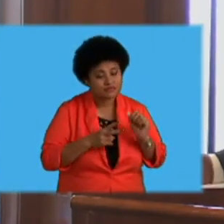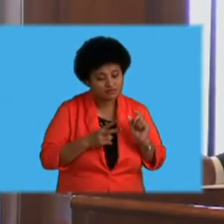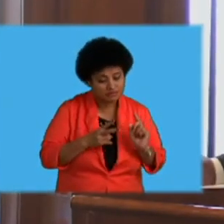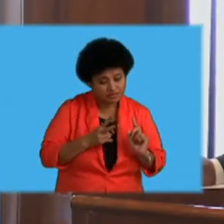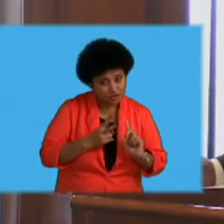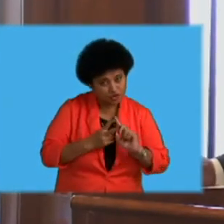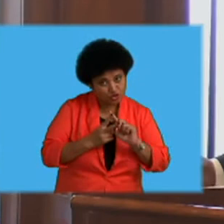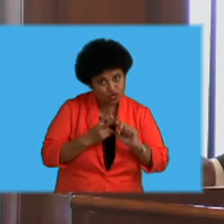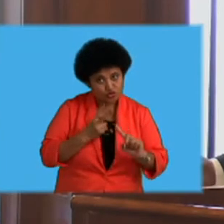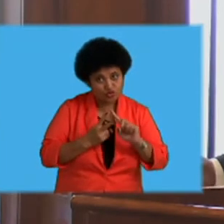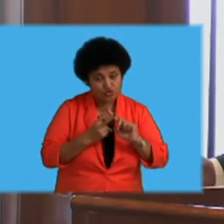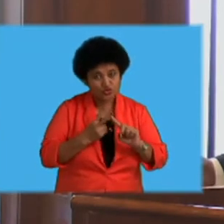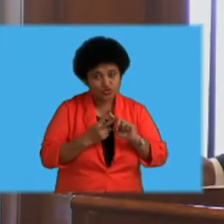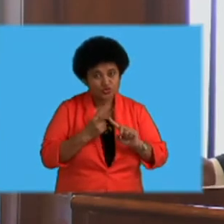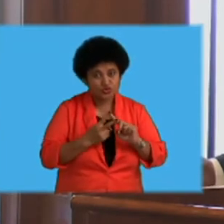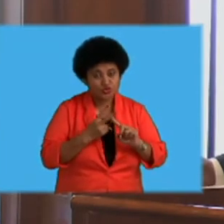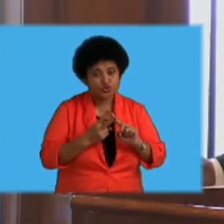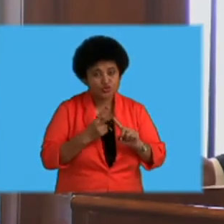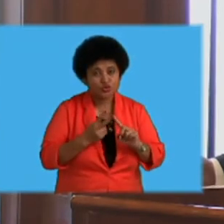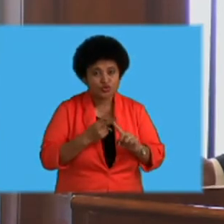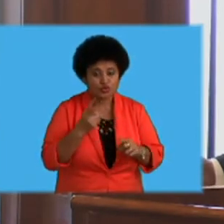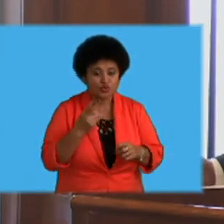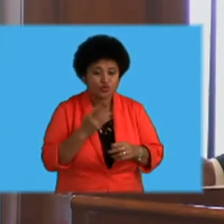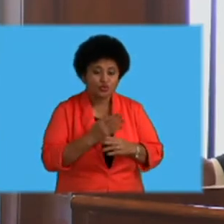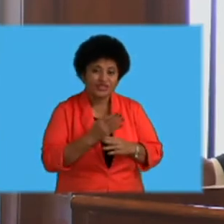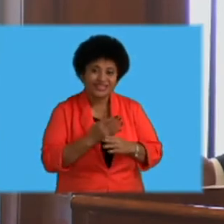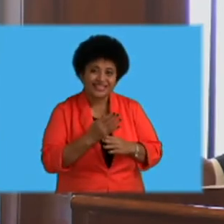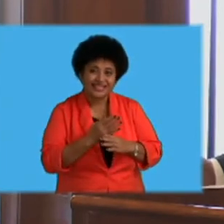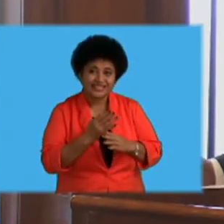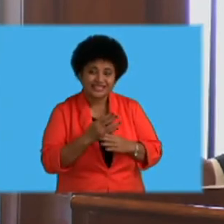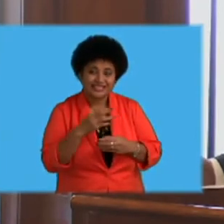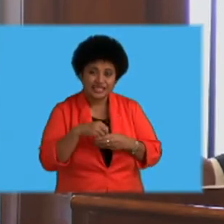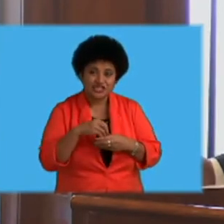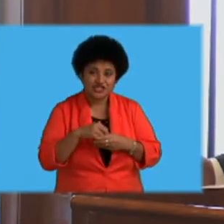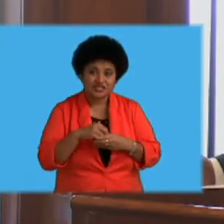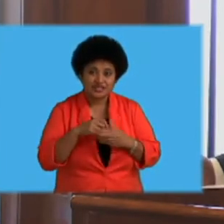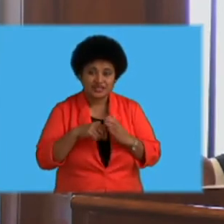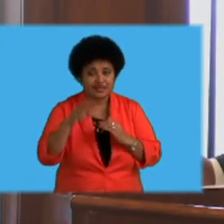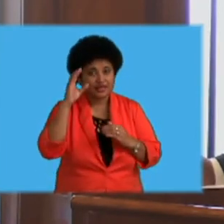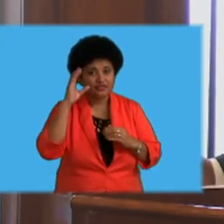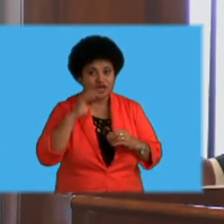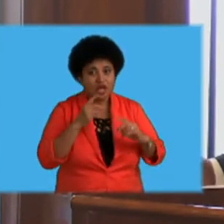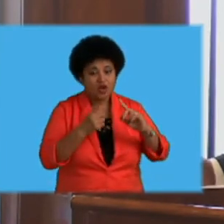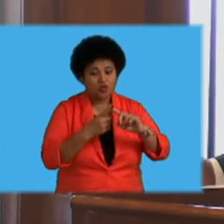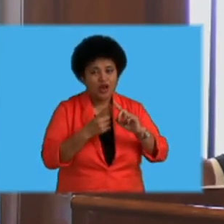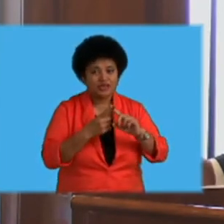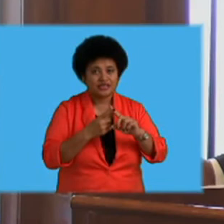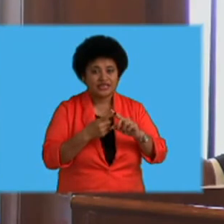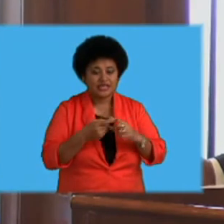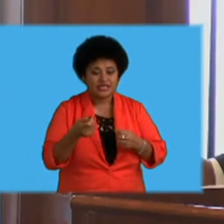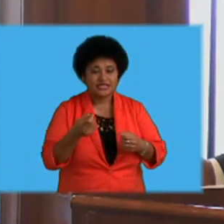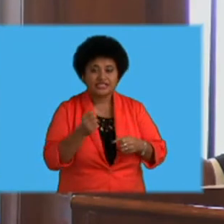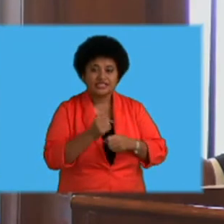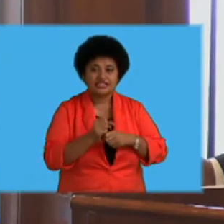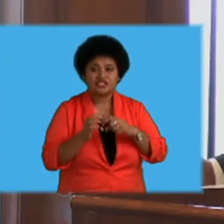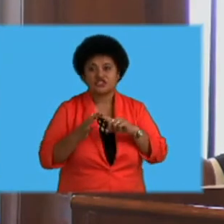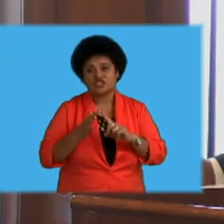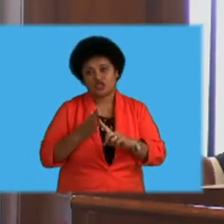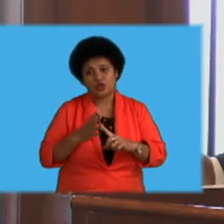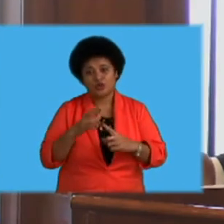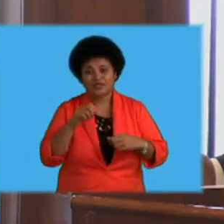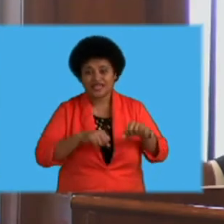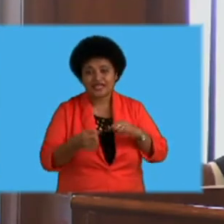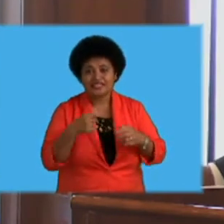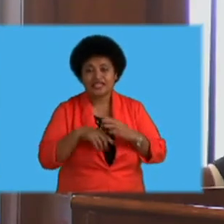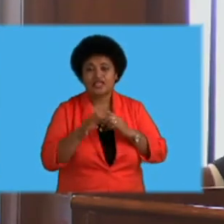2 existing continuous operating reference stations in the country, one at the Geoscience Australia office in Lautoka and the other one